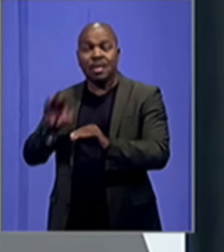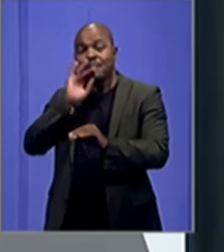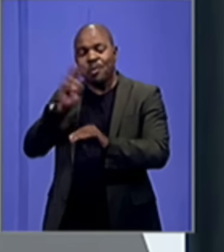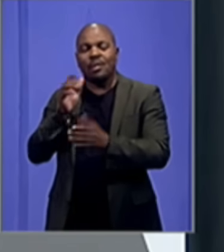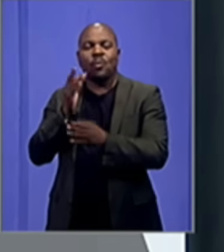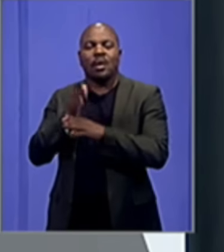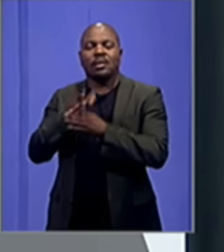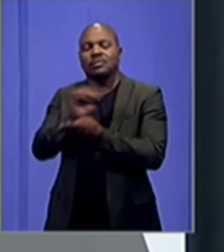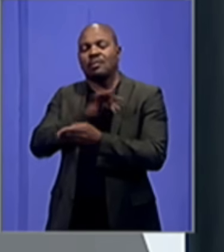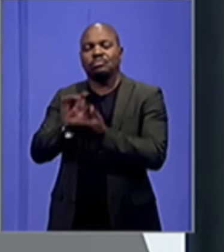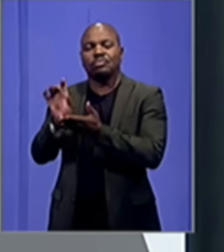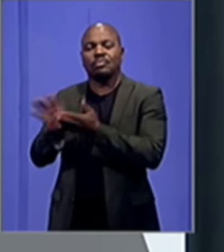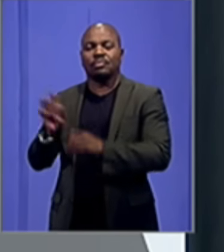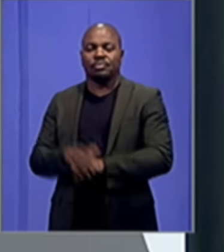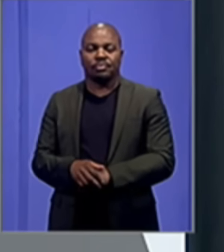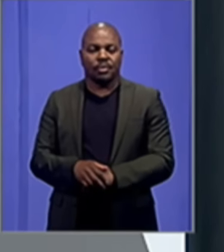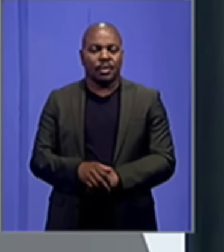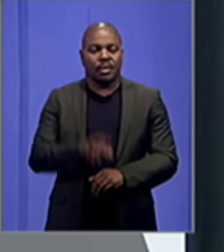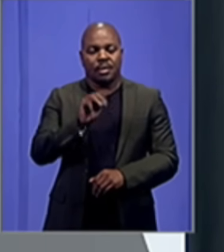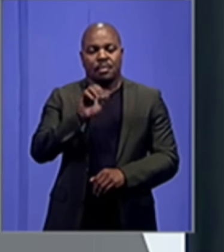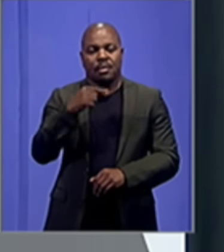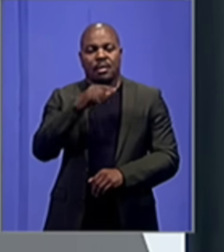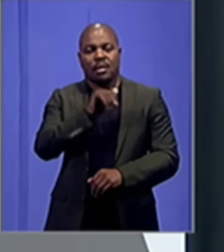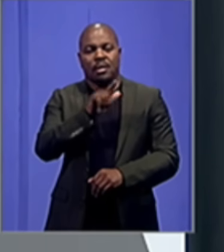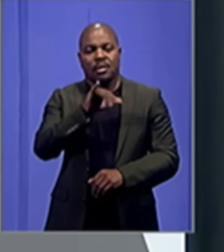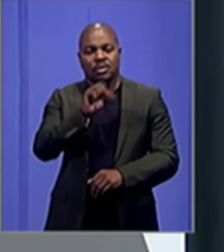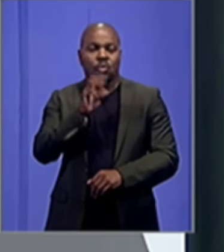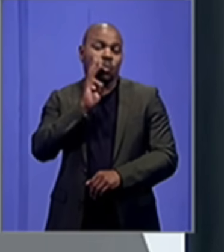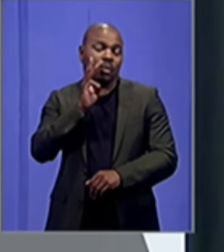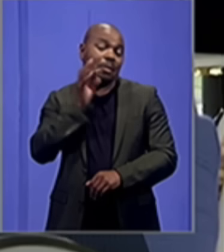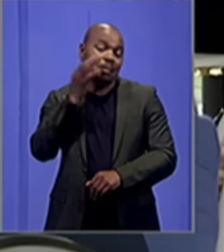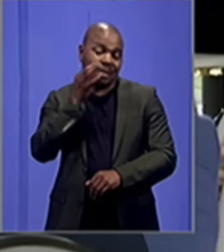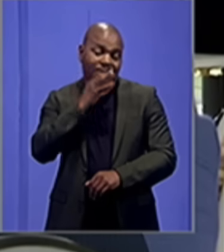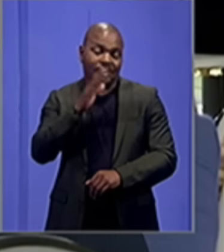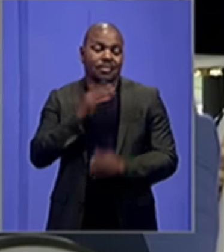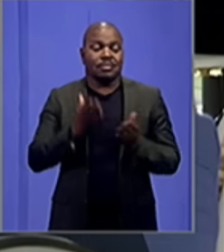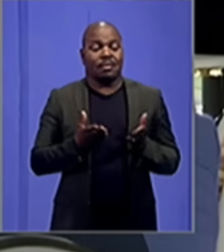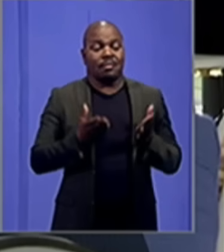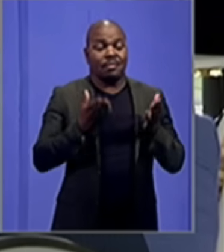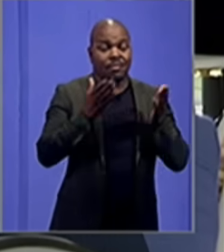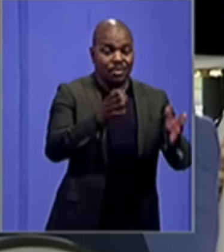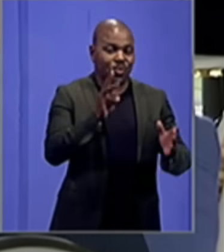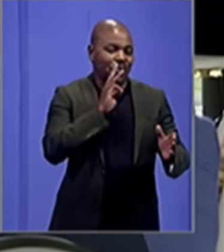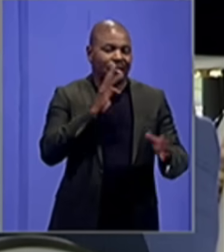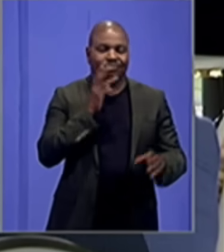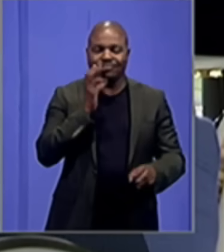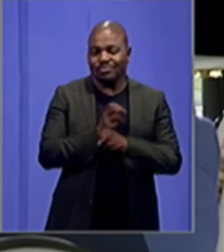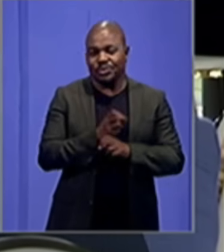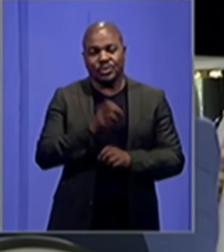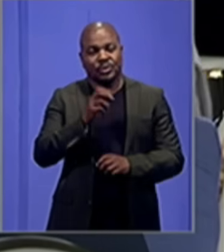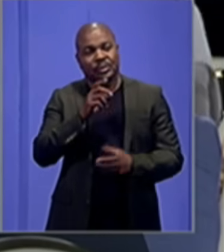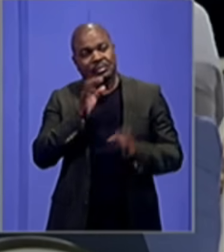retrenchments. Ho sale jwalo Magalis Water yona ere e thatafallwa ke ho fana ka ditshebeletso tsa metsi ka mogwa o